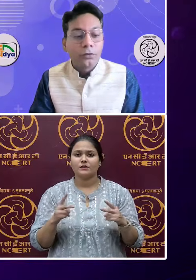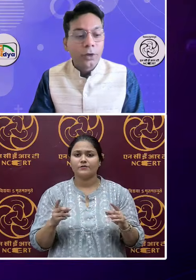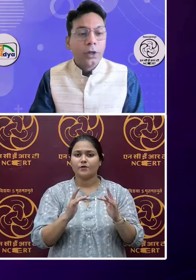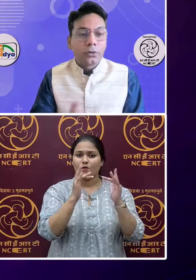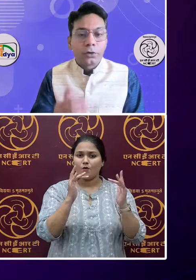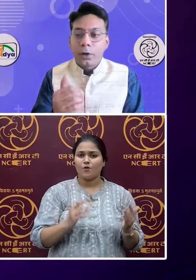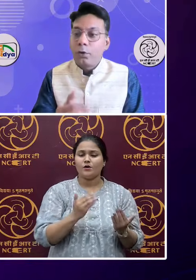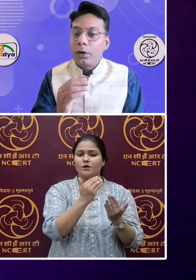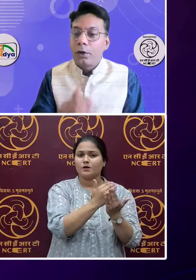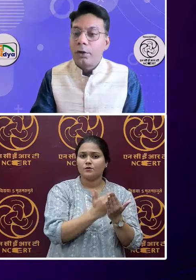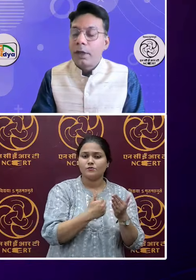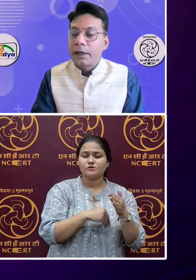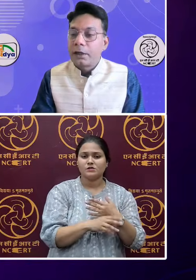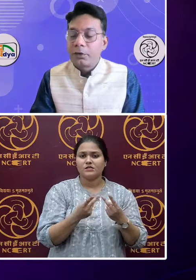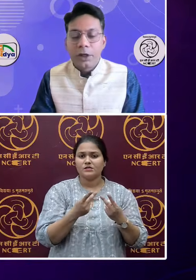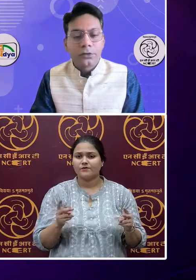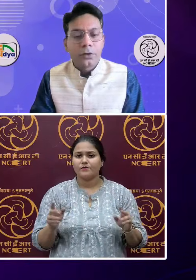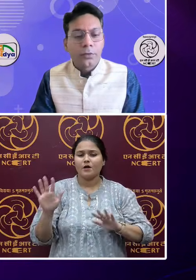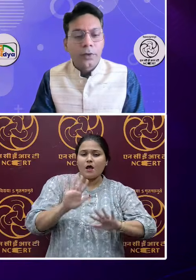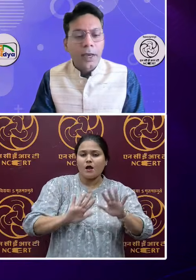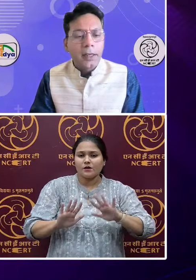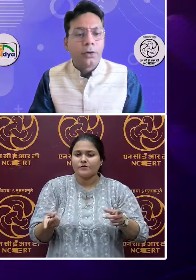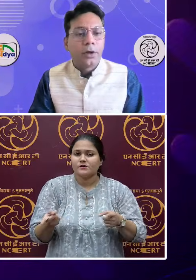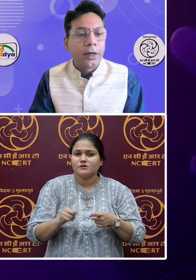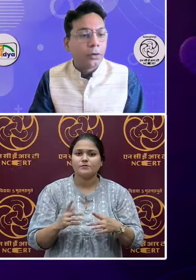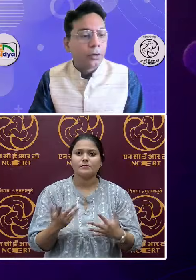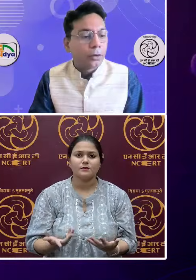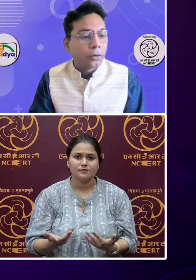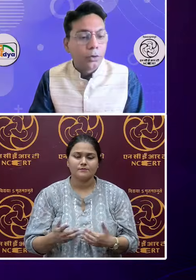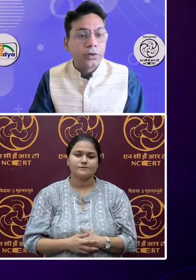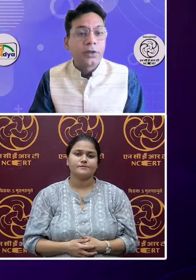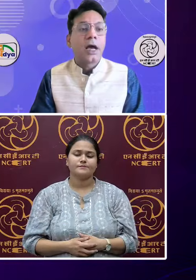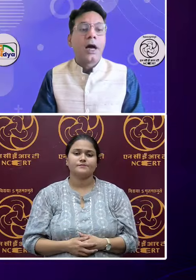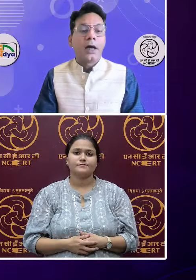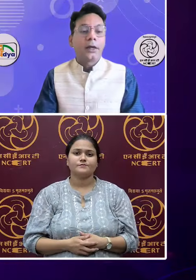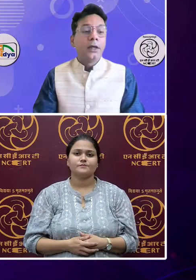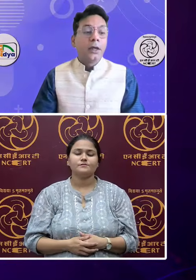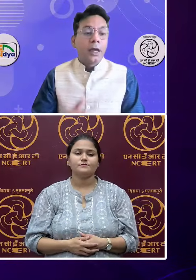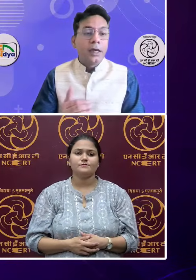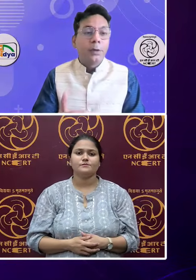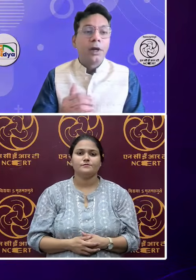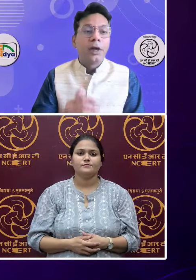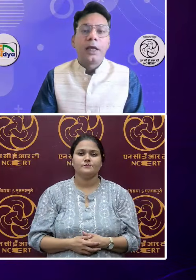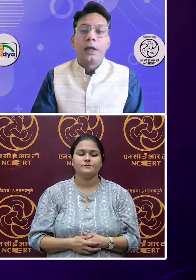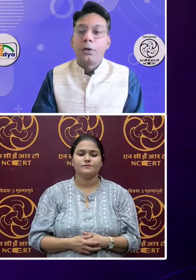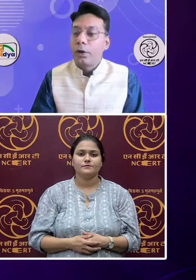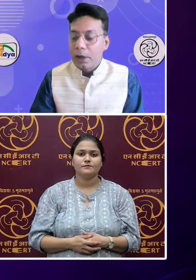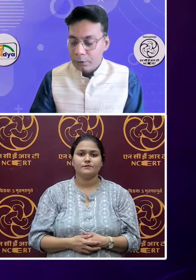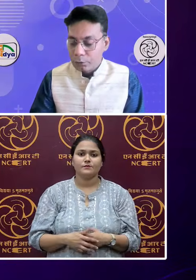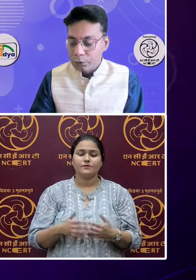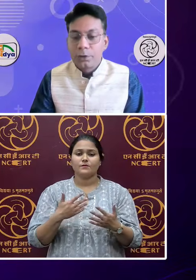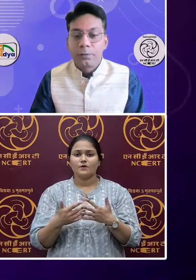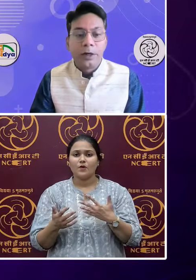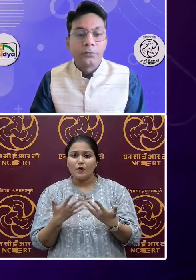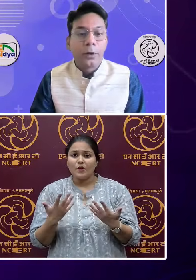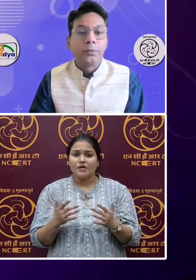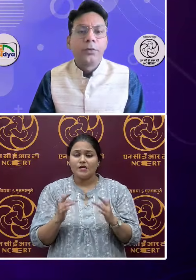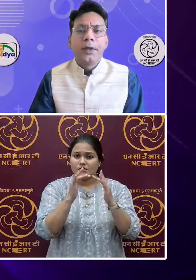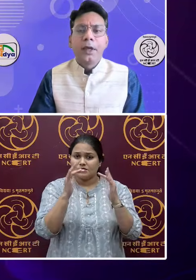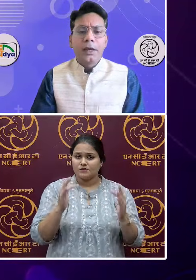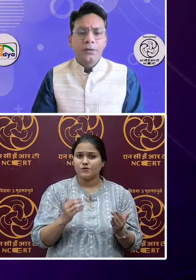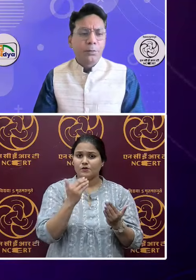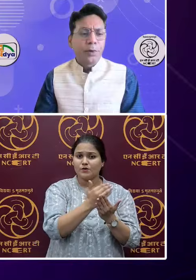online course. So the whole activities of any online courses are enabled in online course